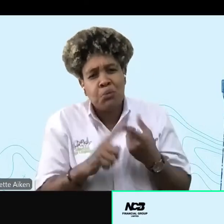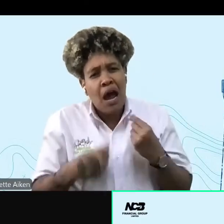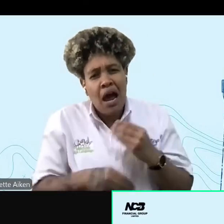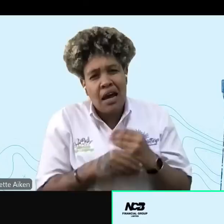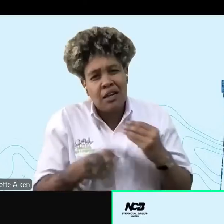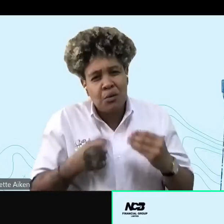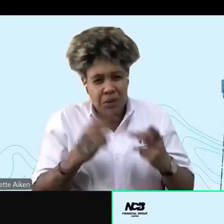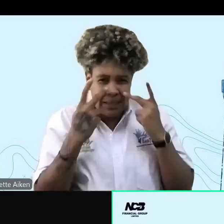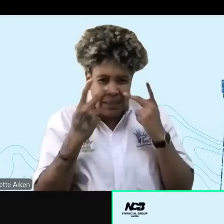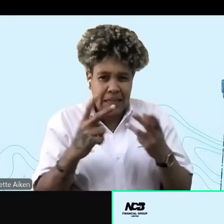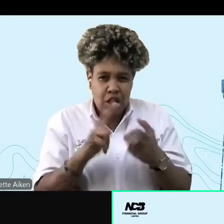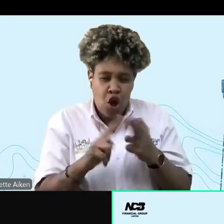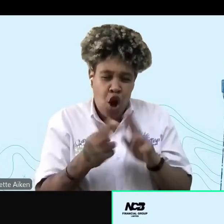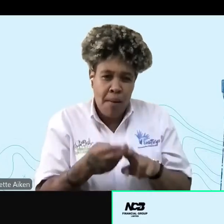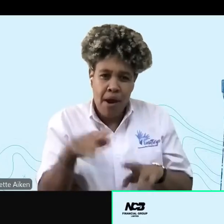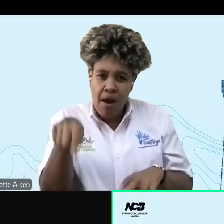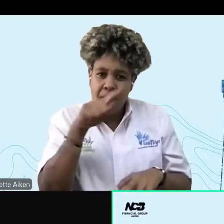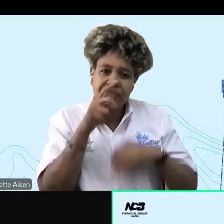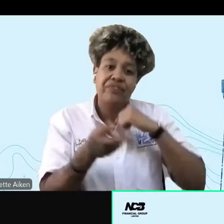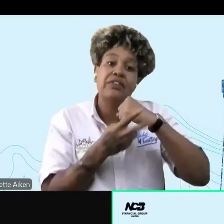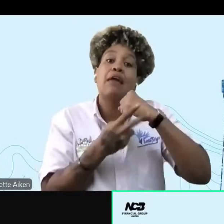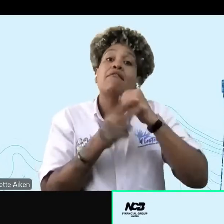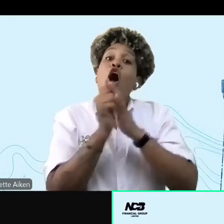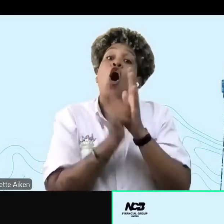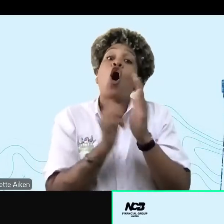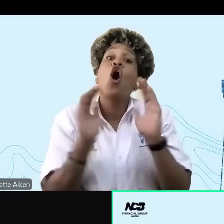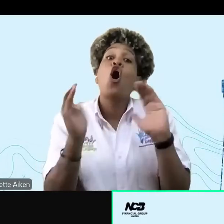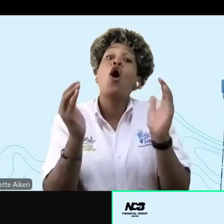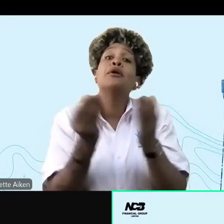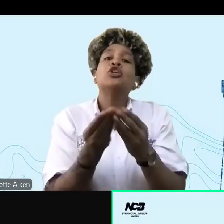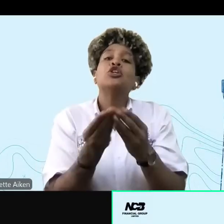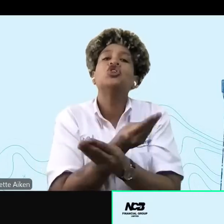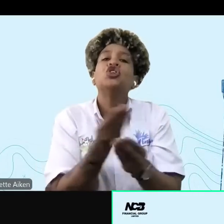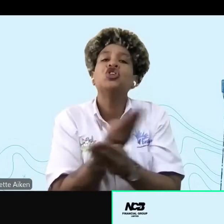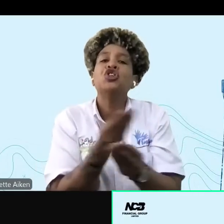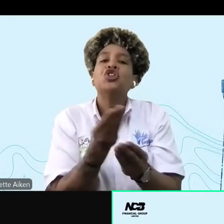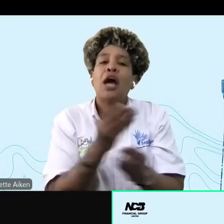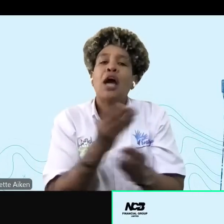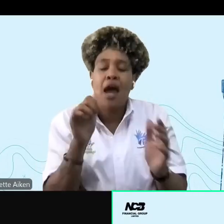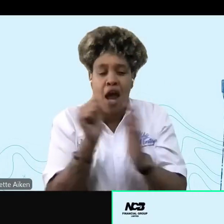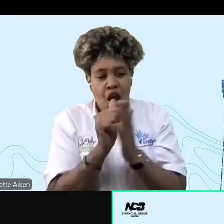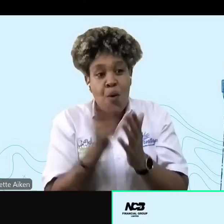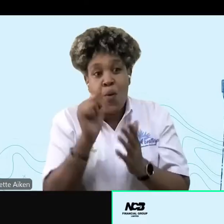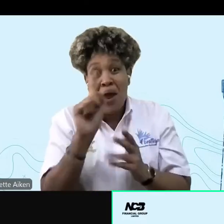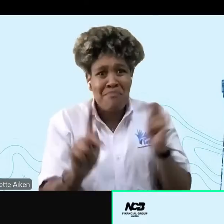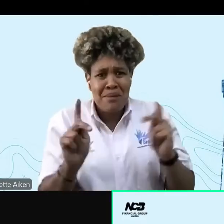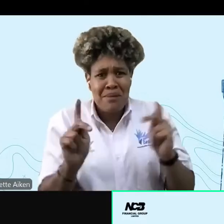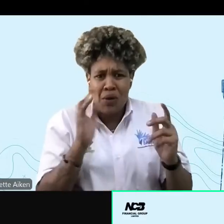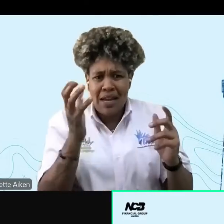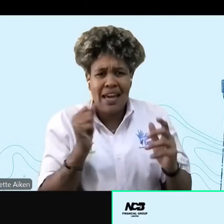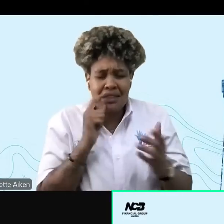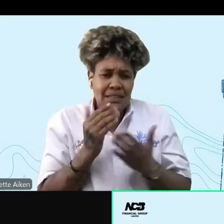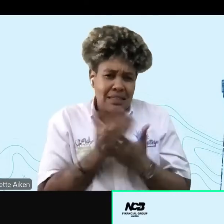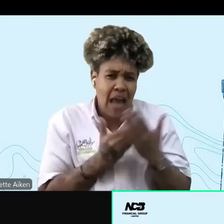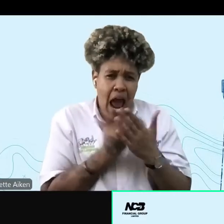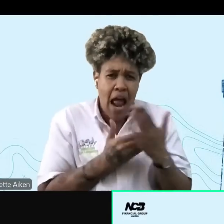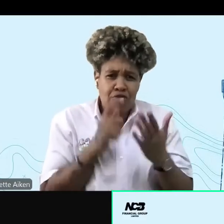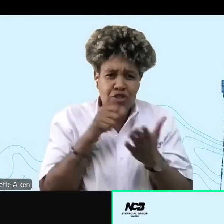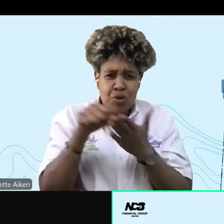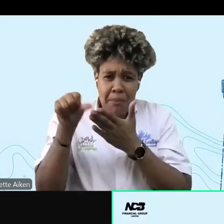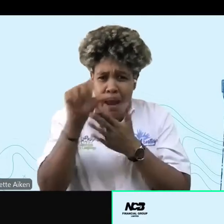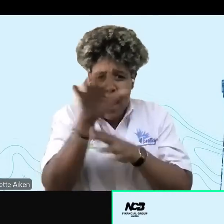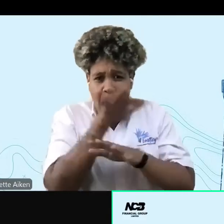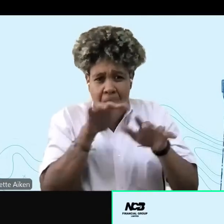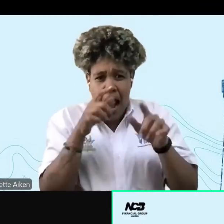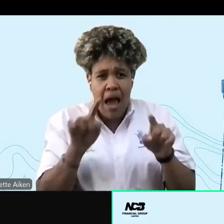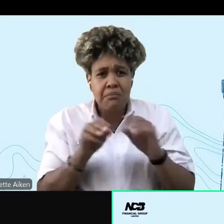in the number of savings accounts versus transaction accounts, where, persons would get like salaries to make payments. And